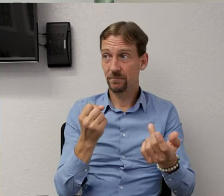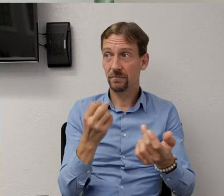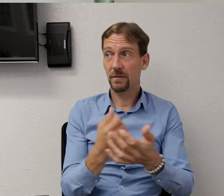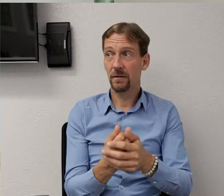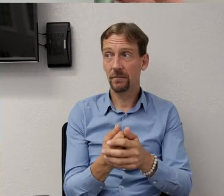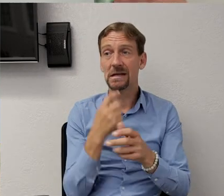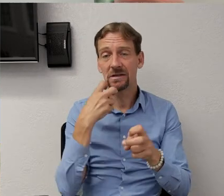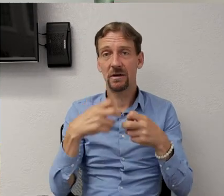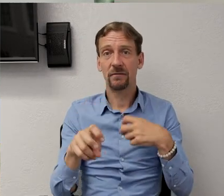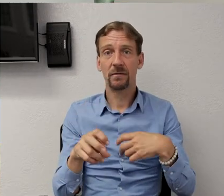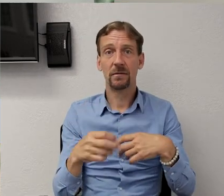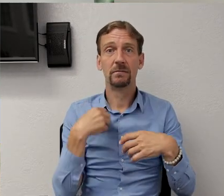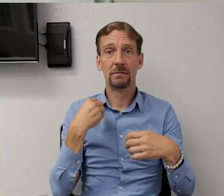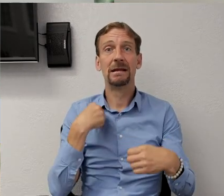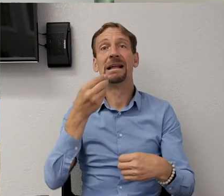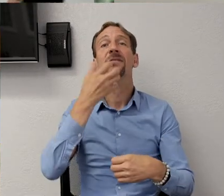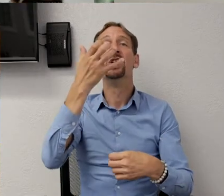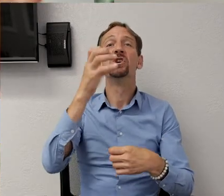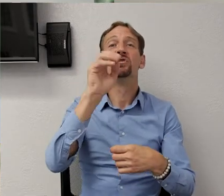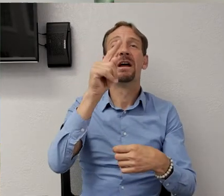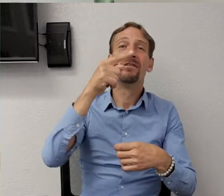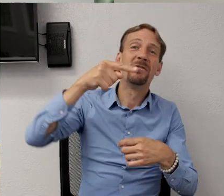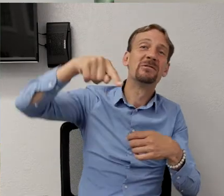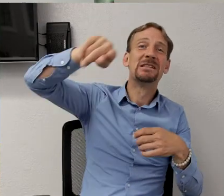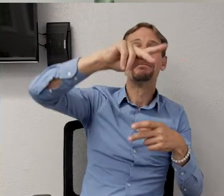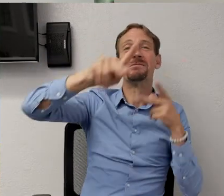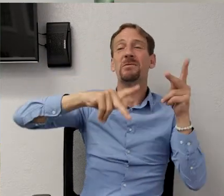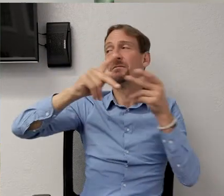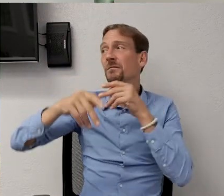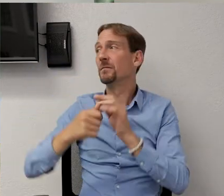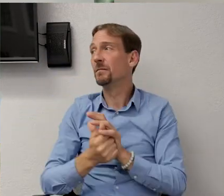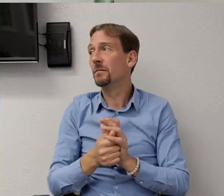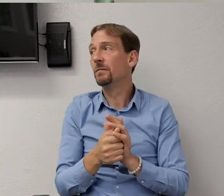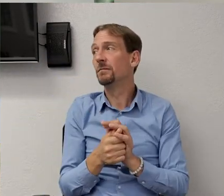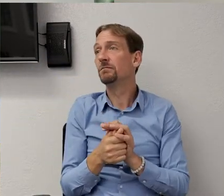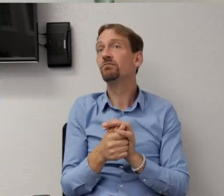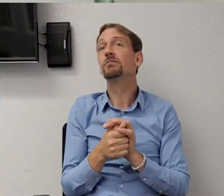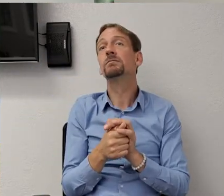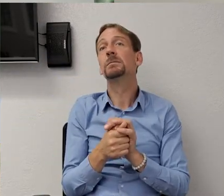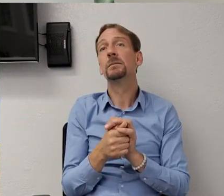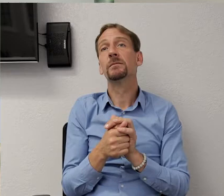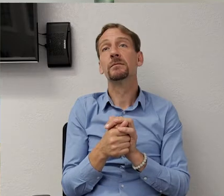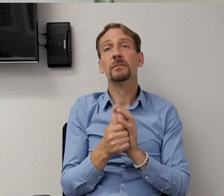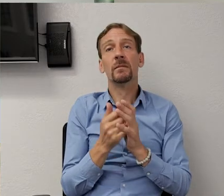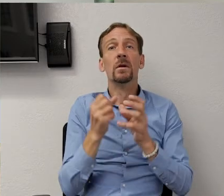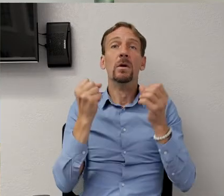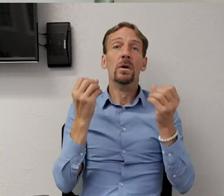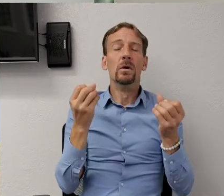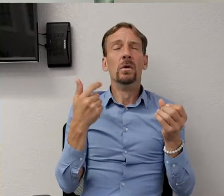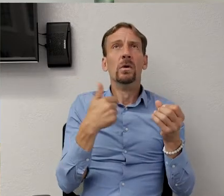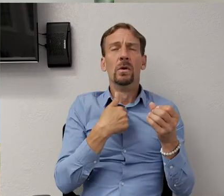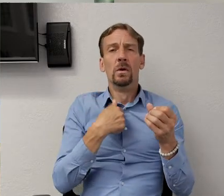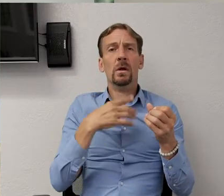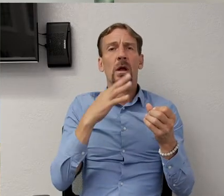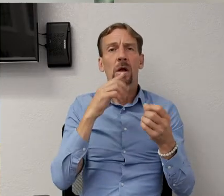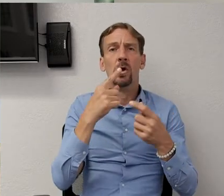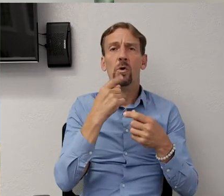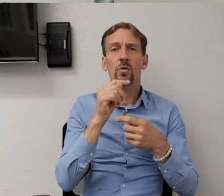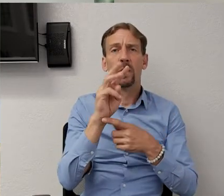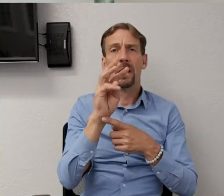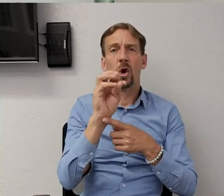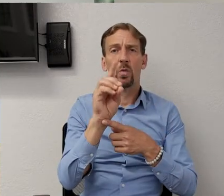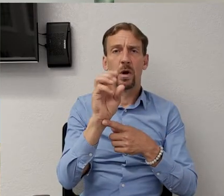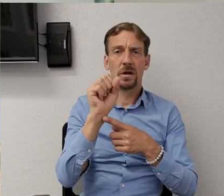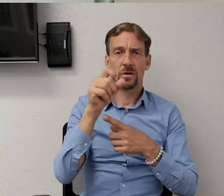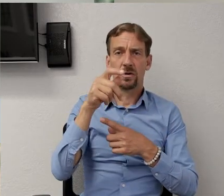yeah, very tough. Can I give a shout out for Absolutely. Those folks too? Absolutely. Yeah. So, yeah, and I talked about Redwood Springs, I think, last